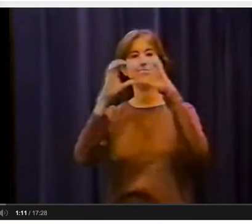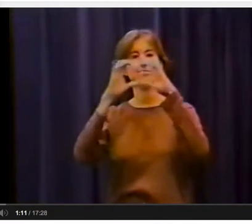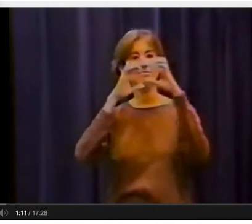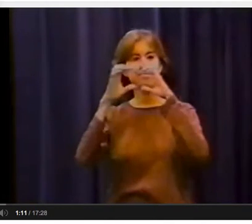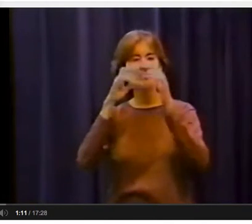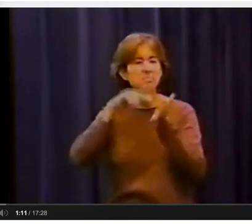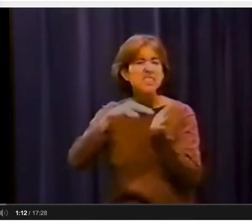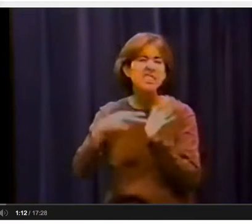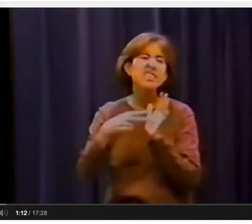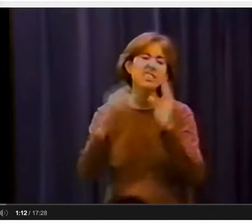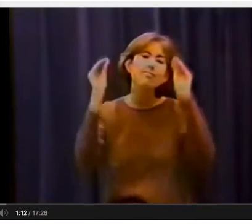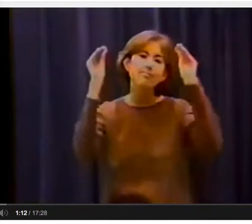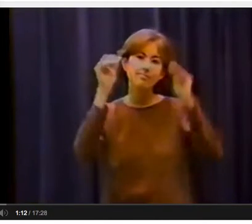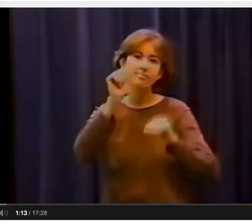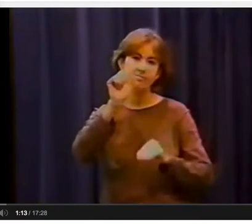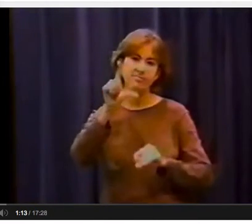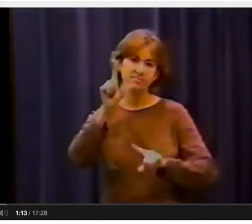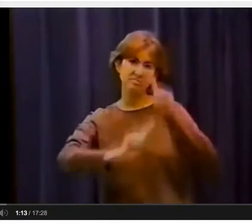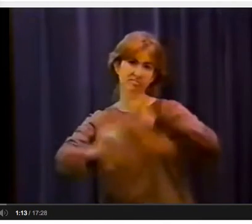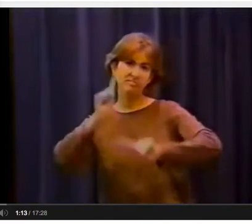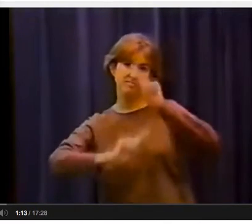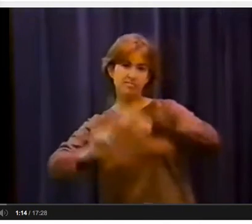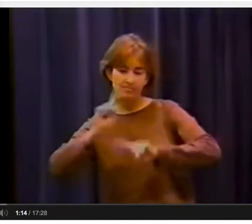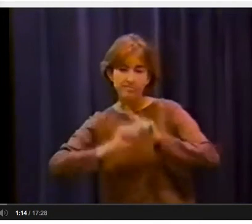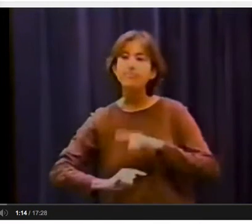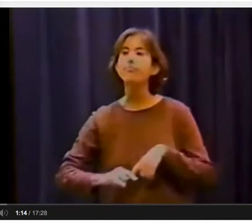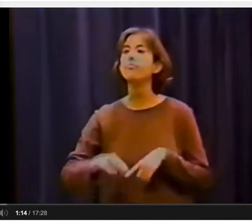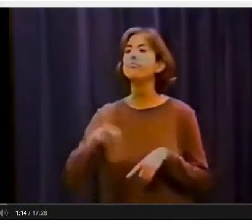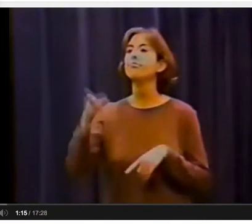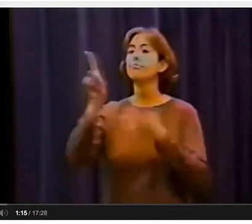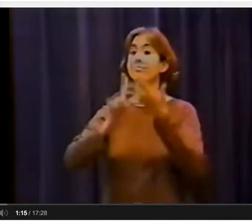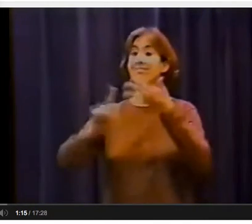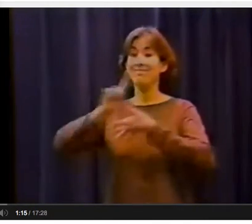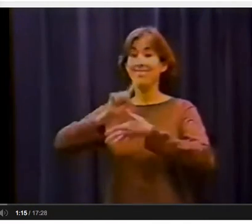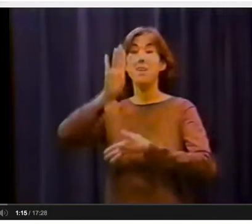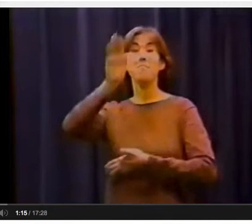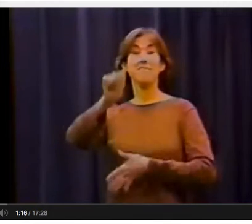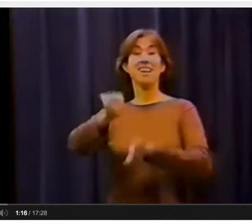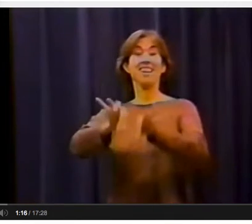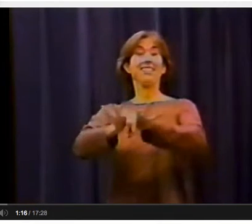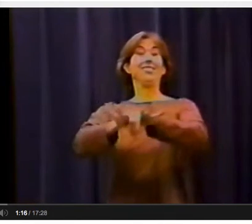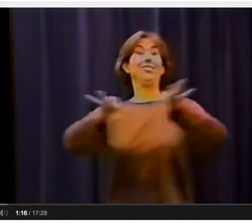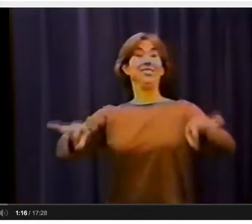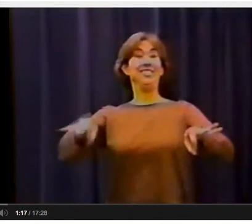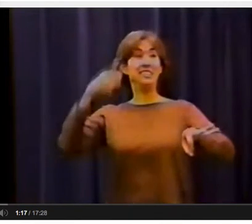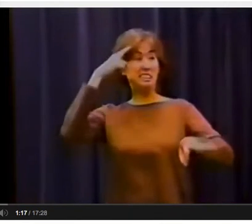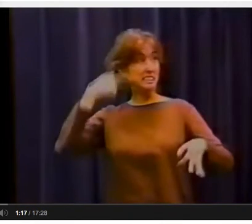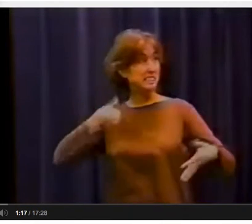I did all 4 years of college there, and I majored in communication. I really wanted to teach ASL.